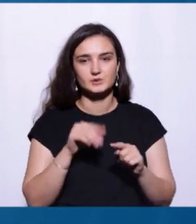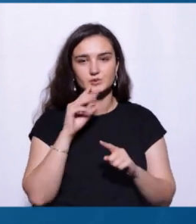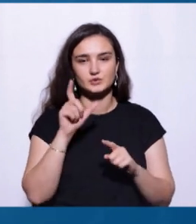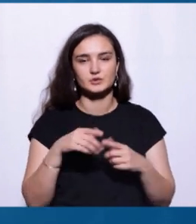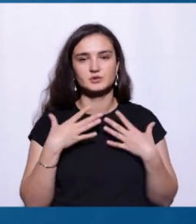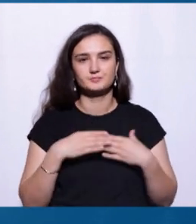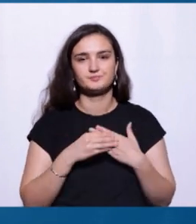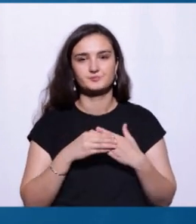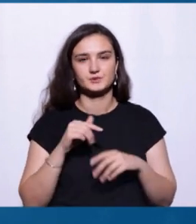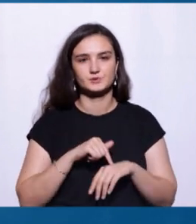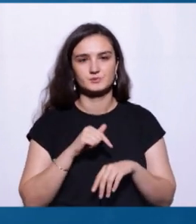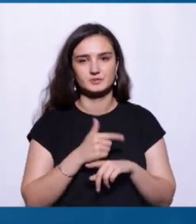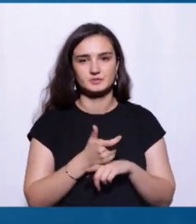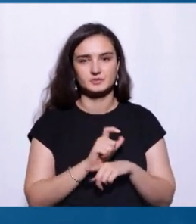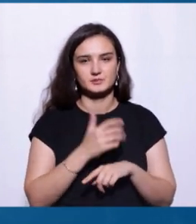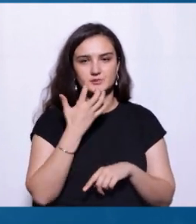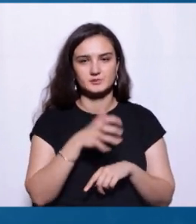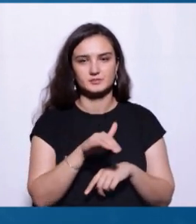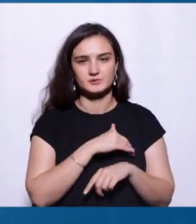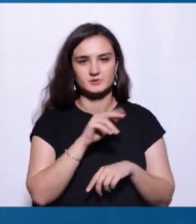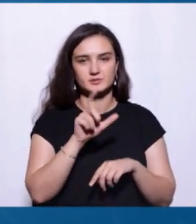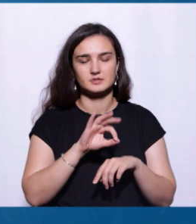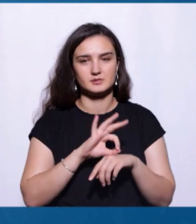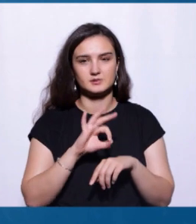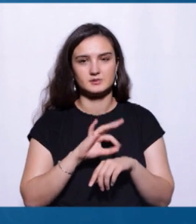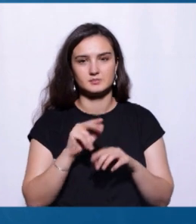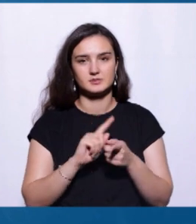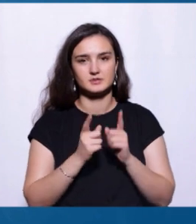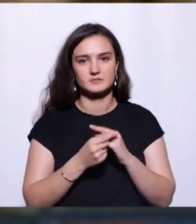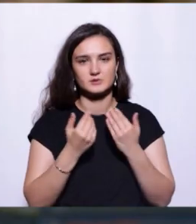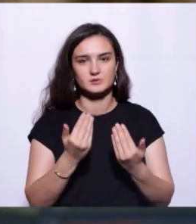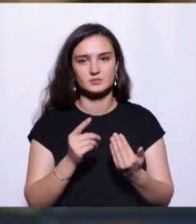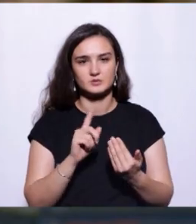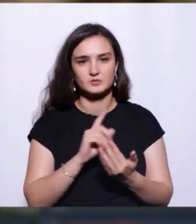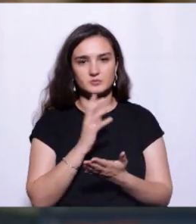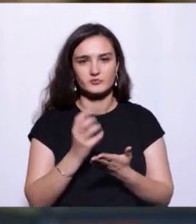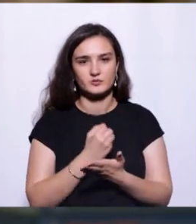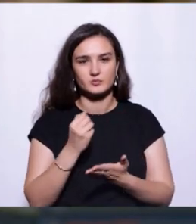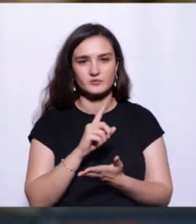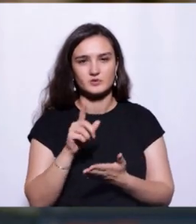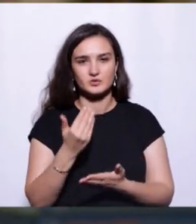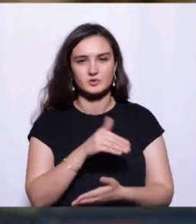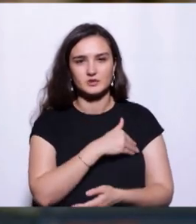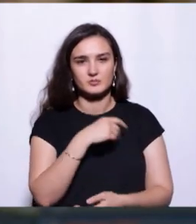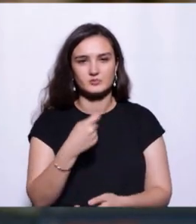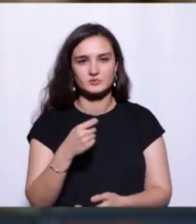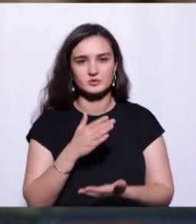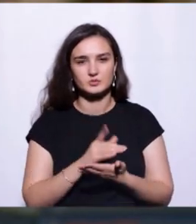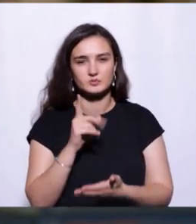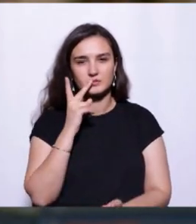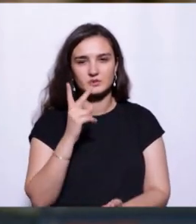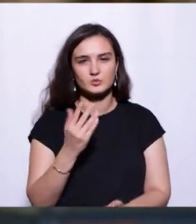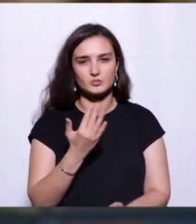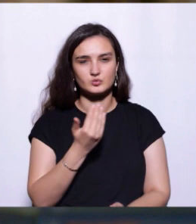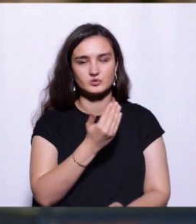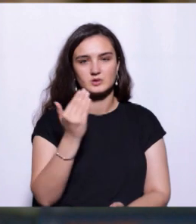body feels very hot and you are very sick. In order to find what your temperature is to see